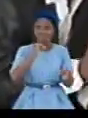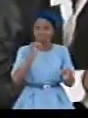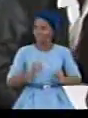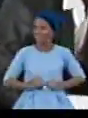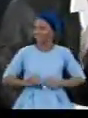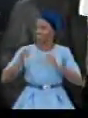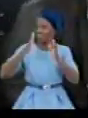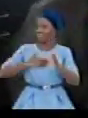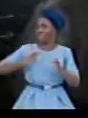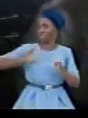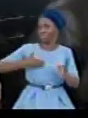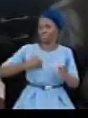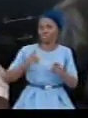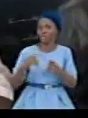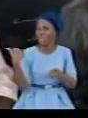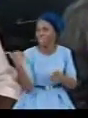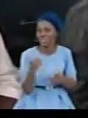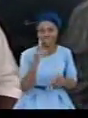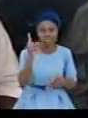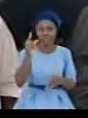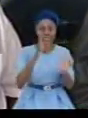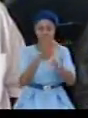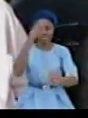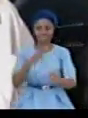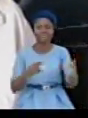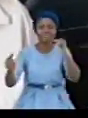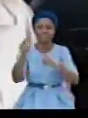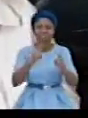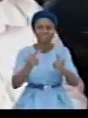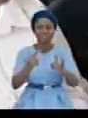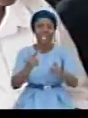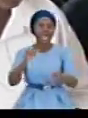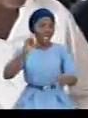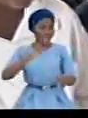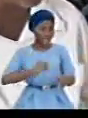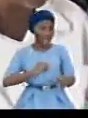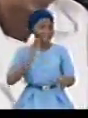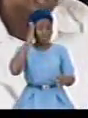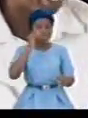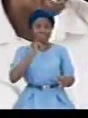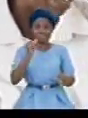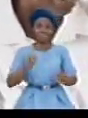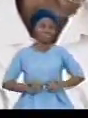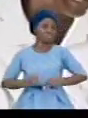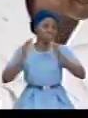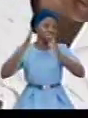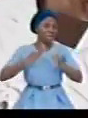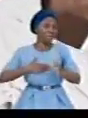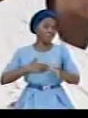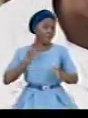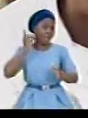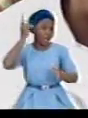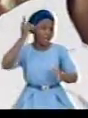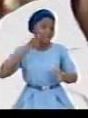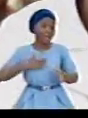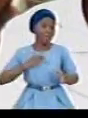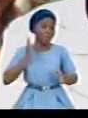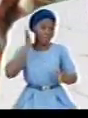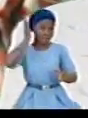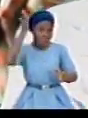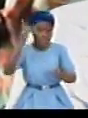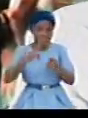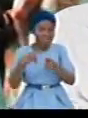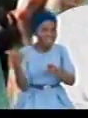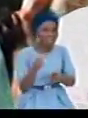Somebody there, I will not surrender my destiny to anyone. Your destiny is in the hand of the Almighty